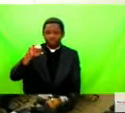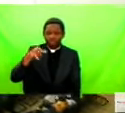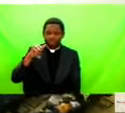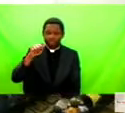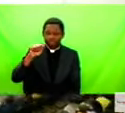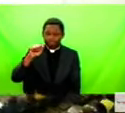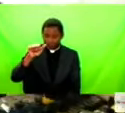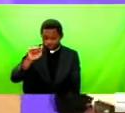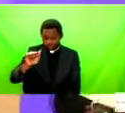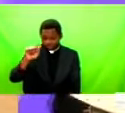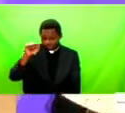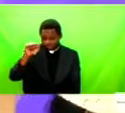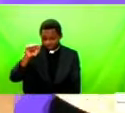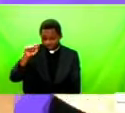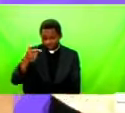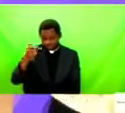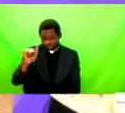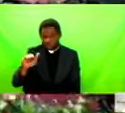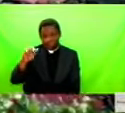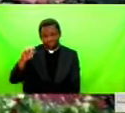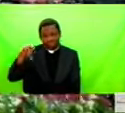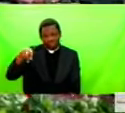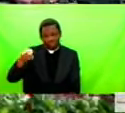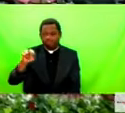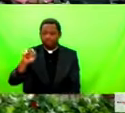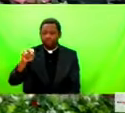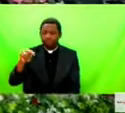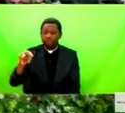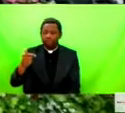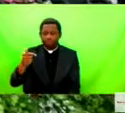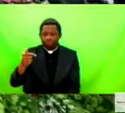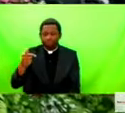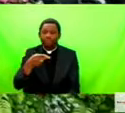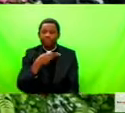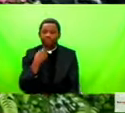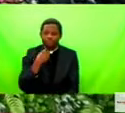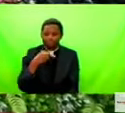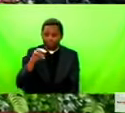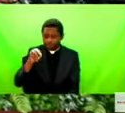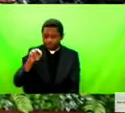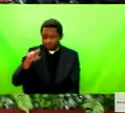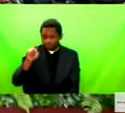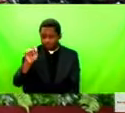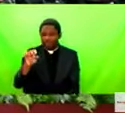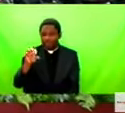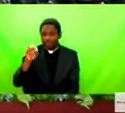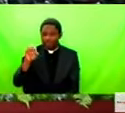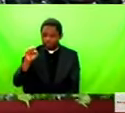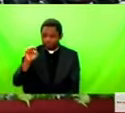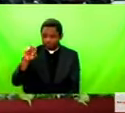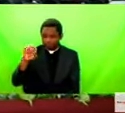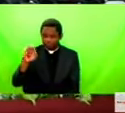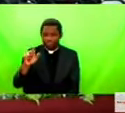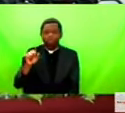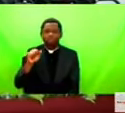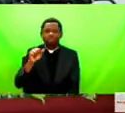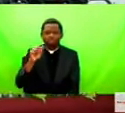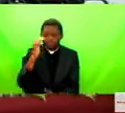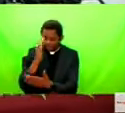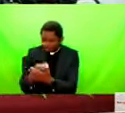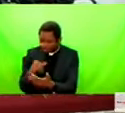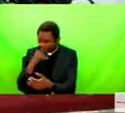Elder Victor Owusu, Reverend Mark Osebuache. Some of these ones are not in our